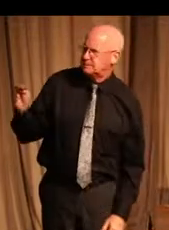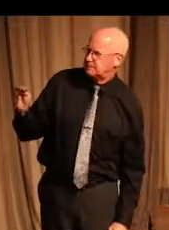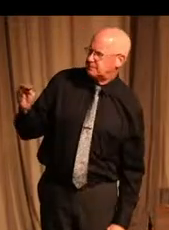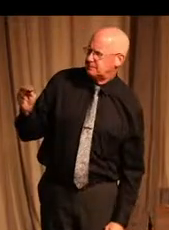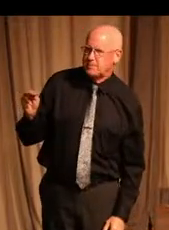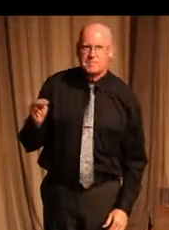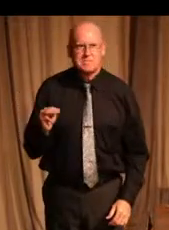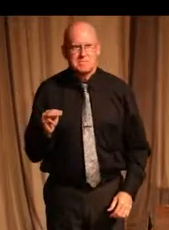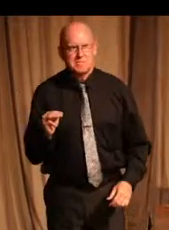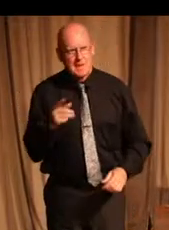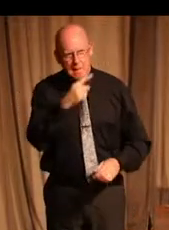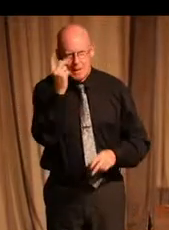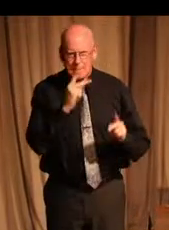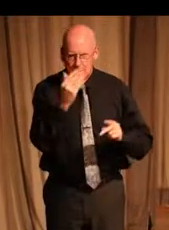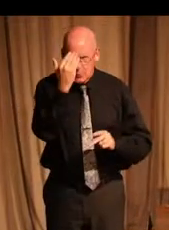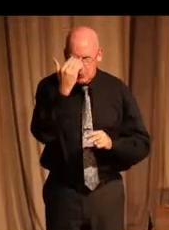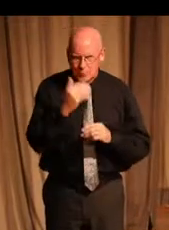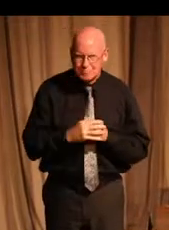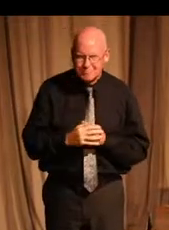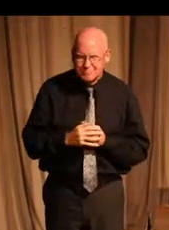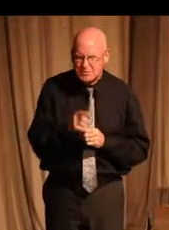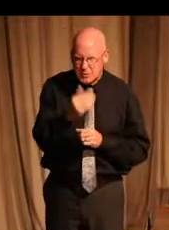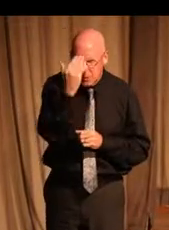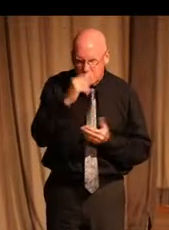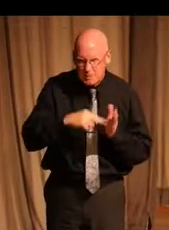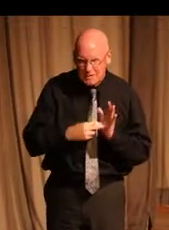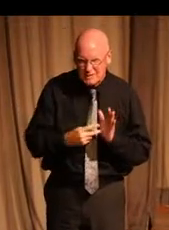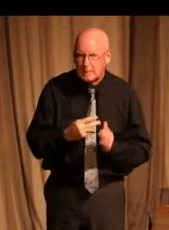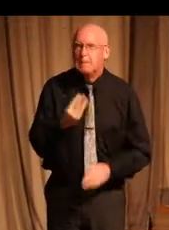know. It's on now. We're going to fight now.